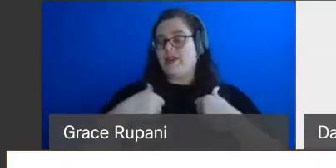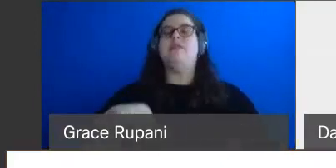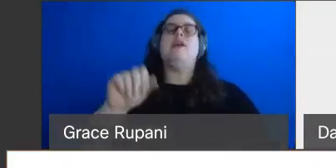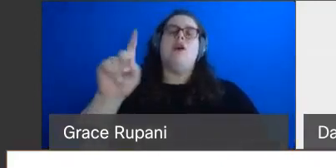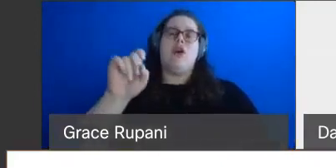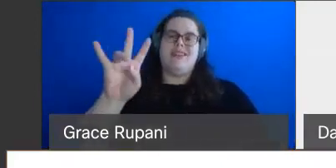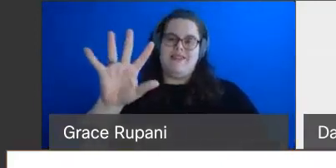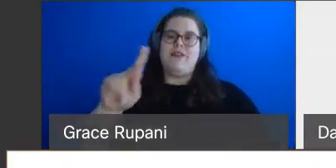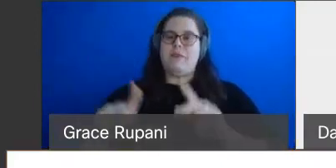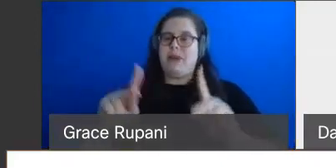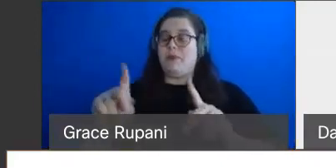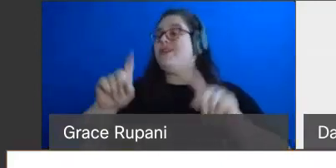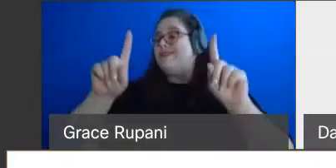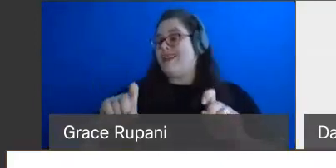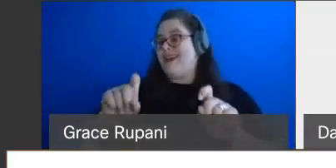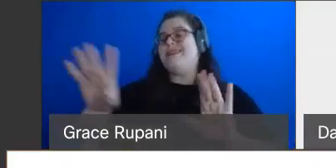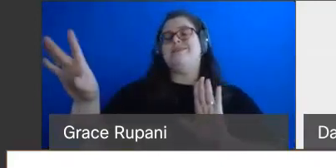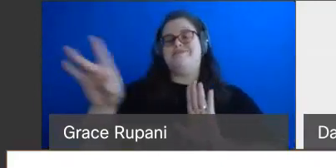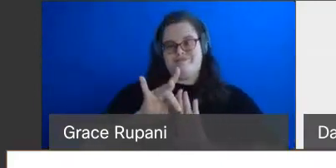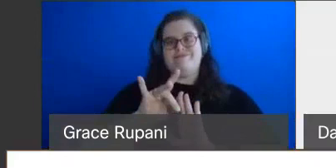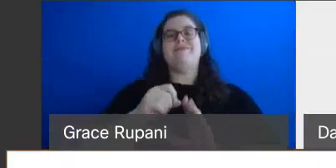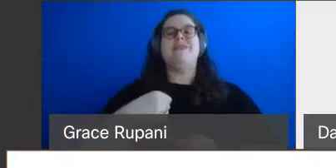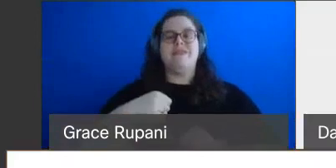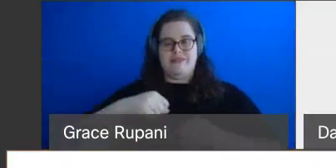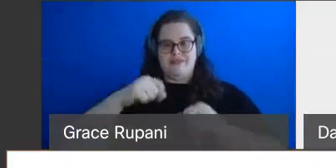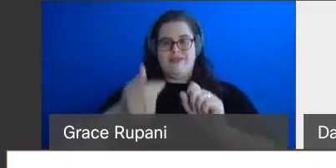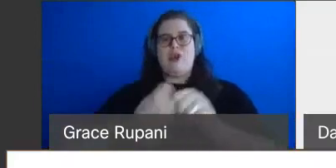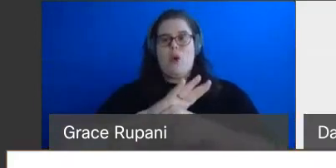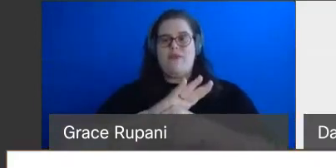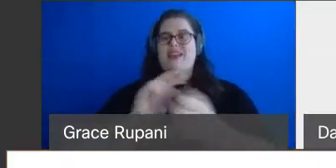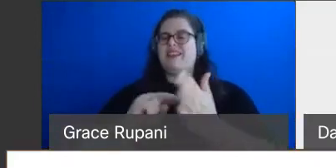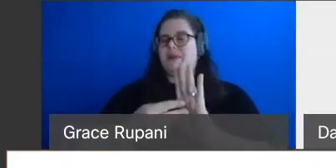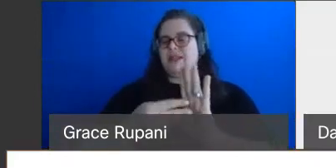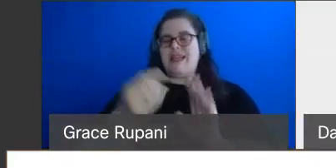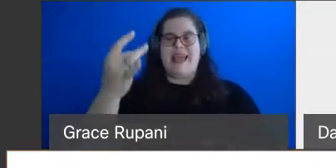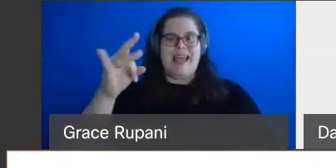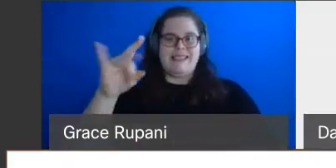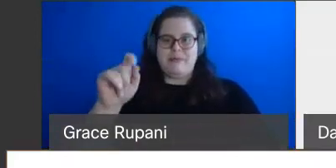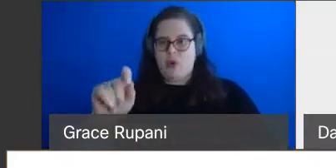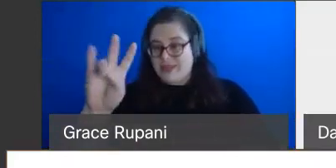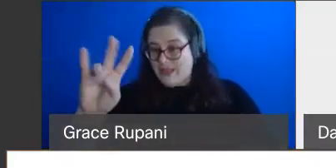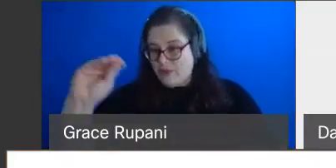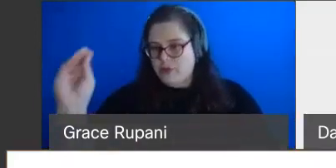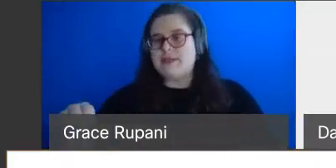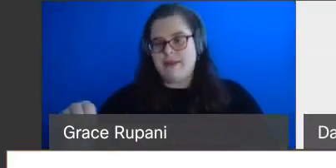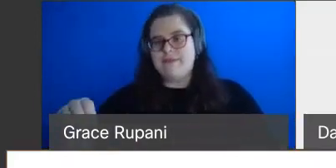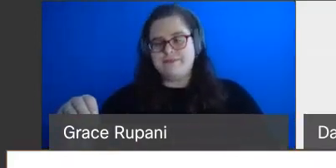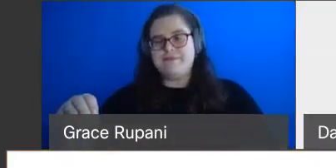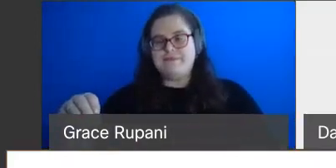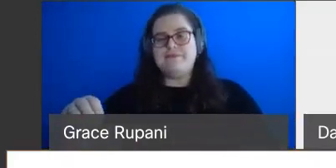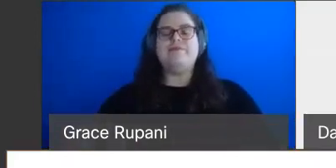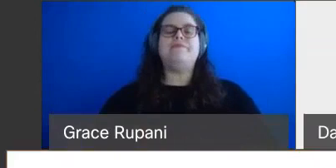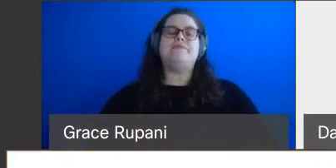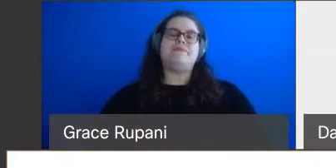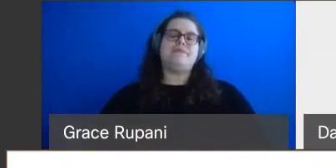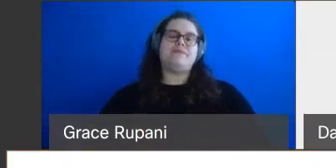people, which is 18.7% of the total. There have been 15 people who had COVID